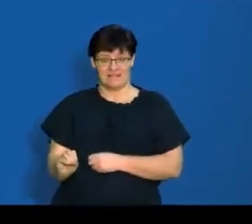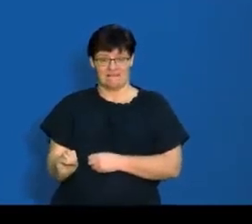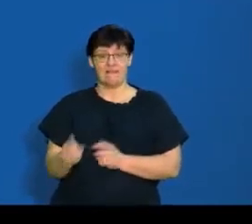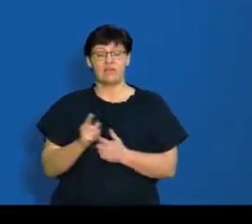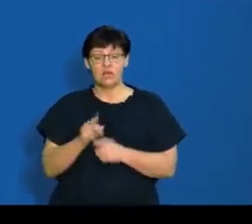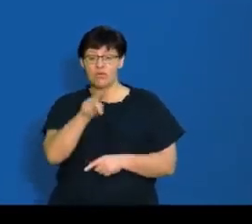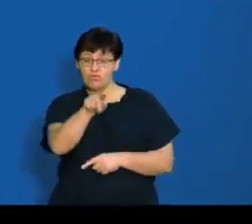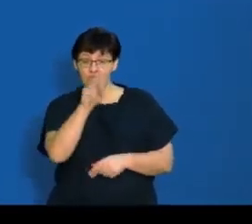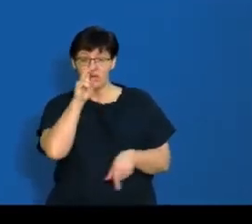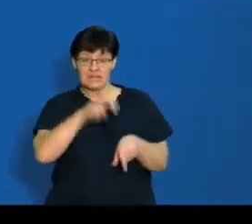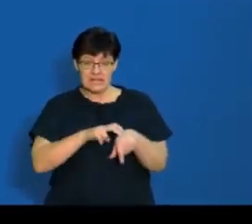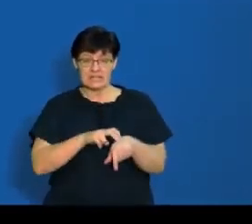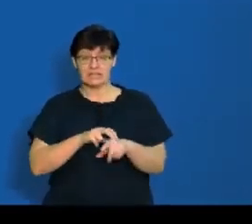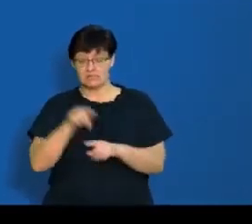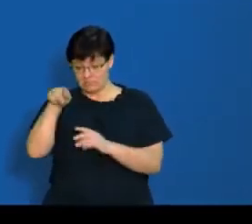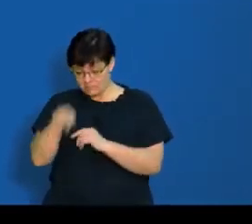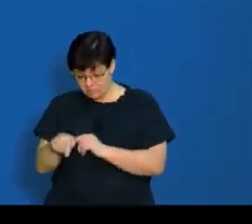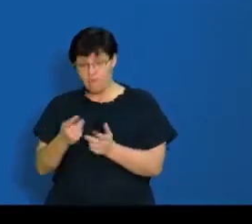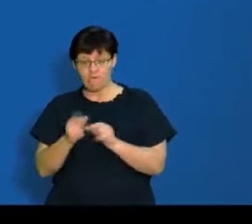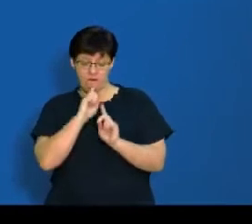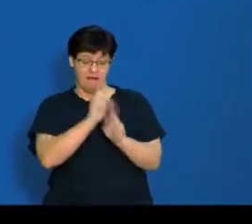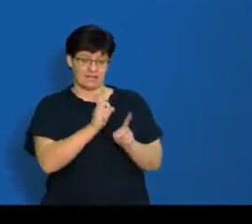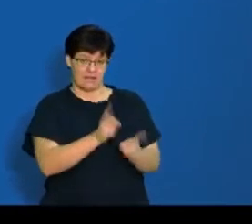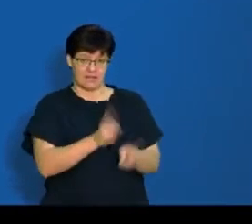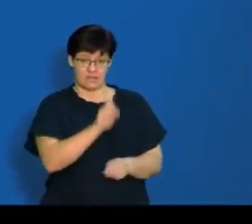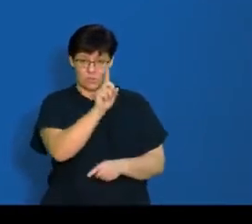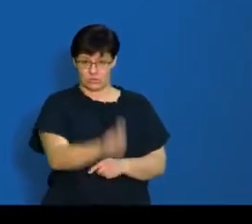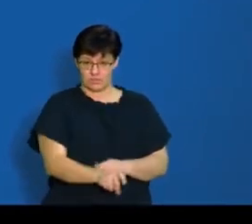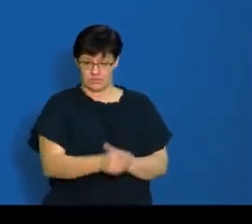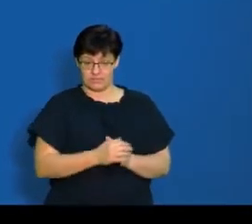is required to answer these questions.